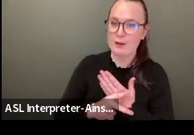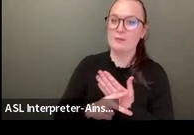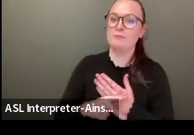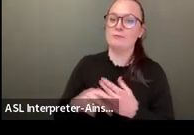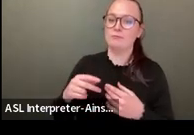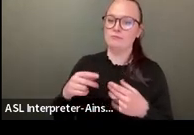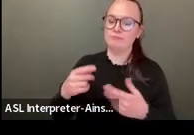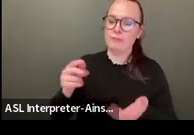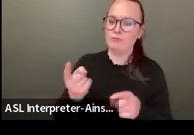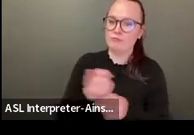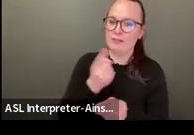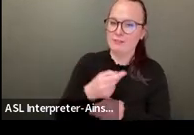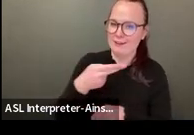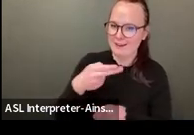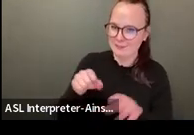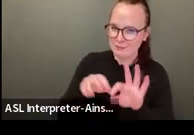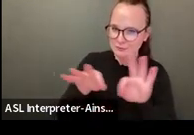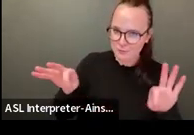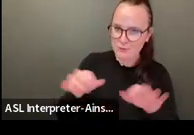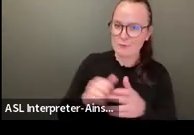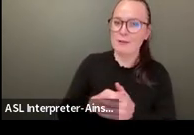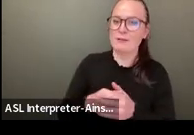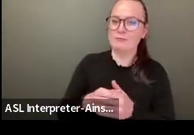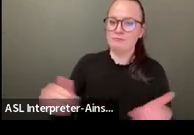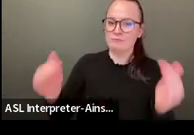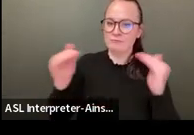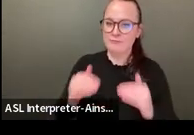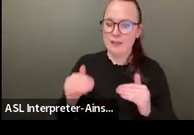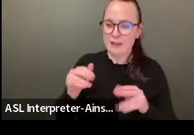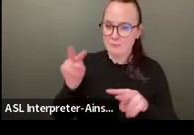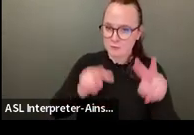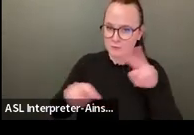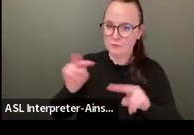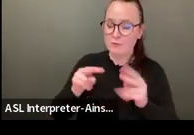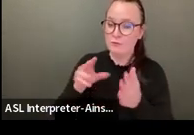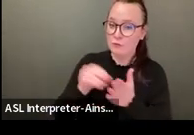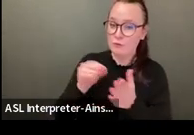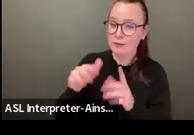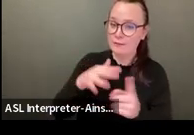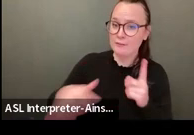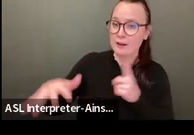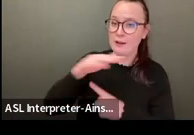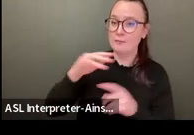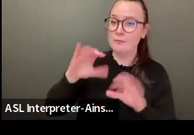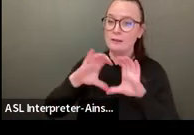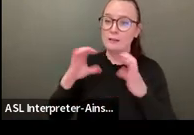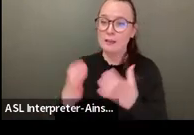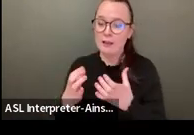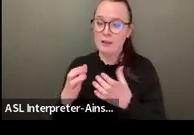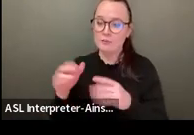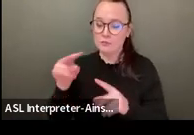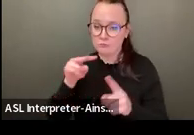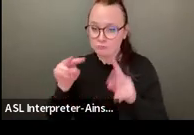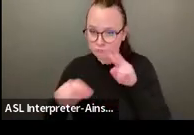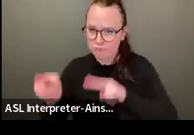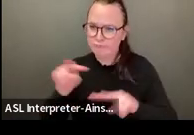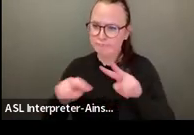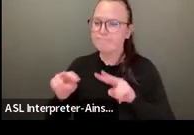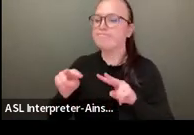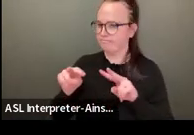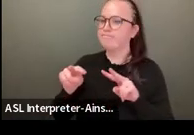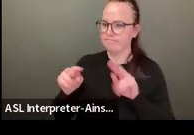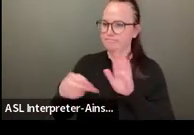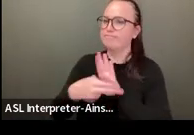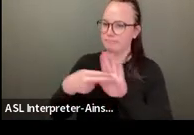age. They've been observed in the learning environment, the classroom setting, they've been evaluated according to the rules, determined to have a disability